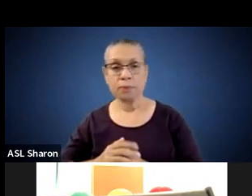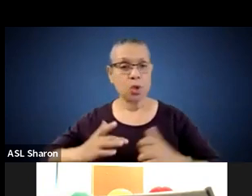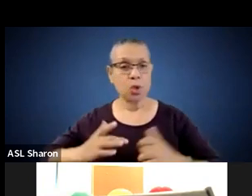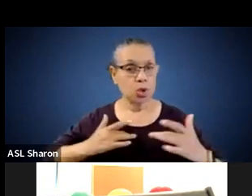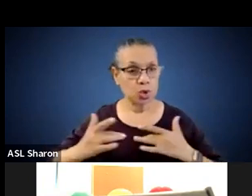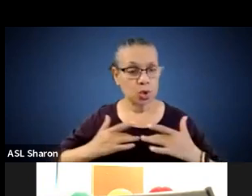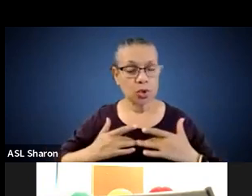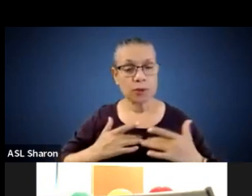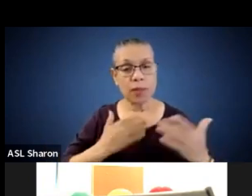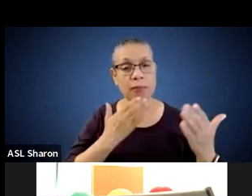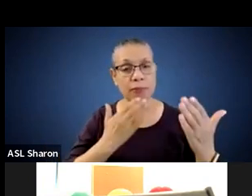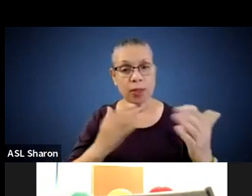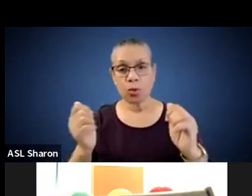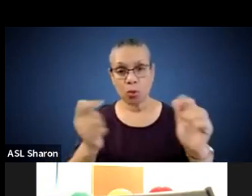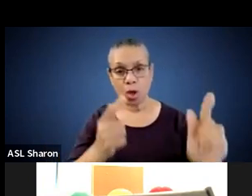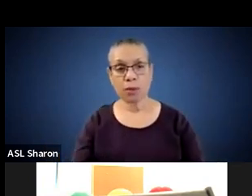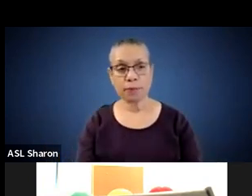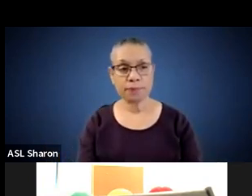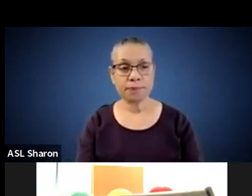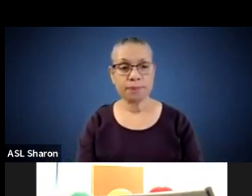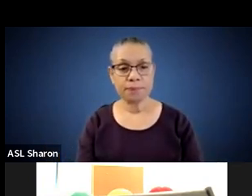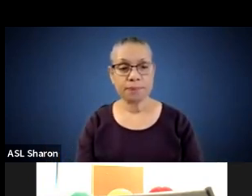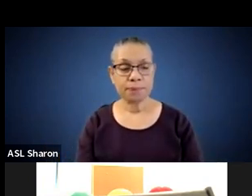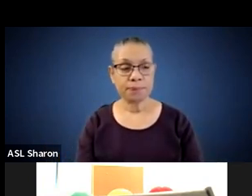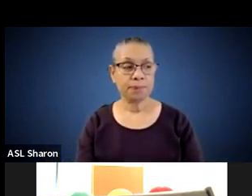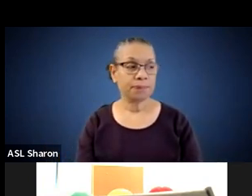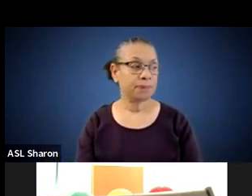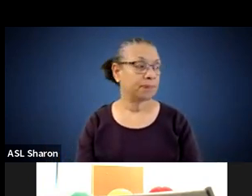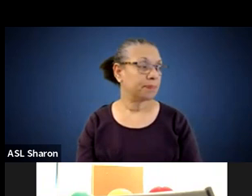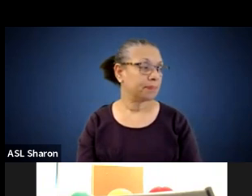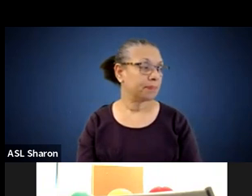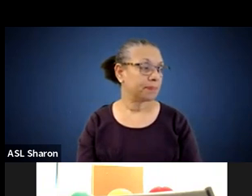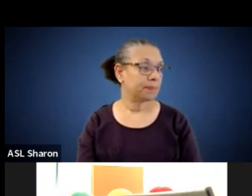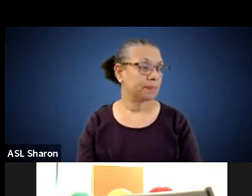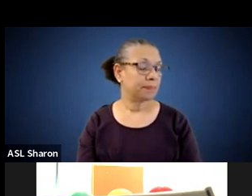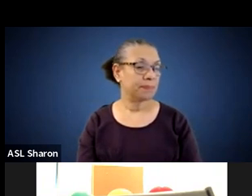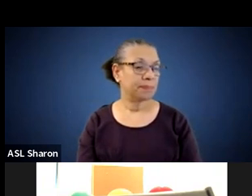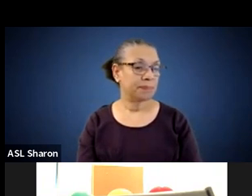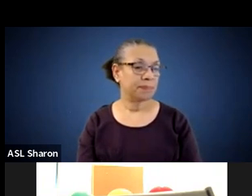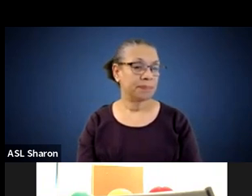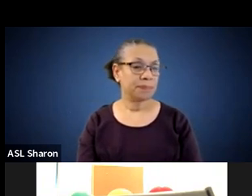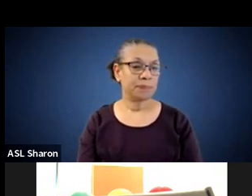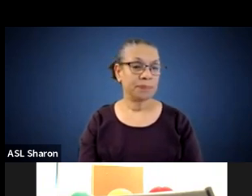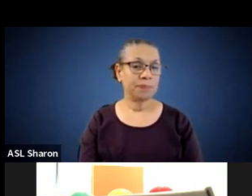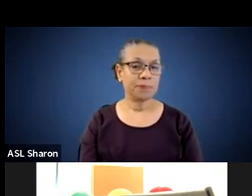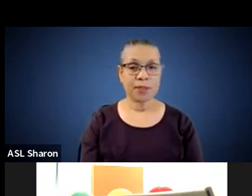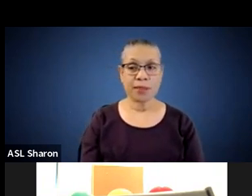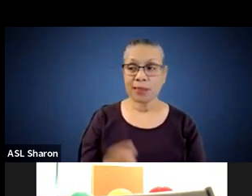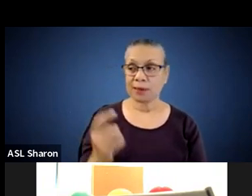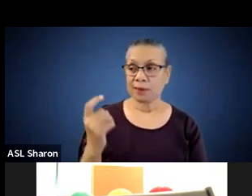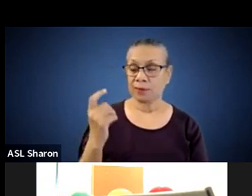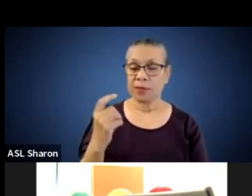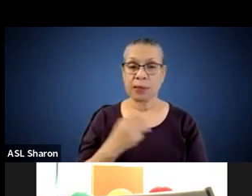members unlike one of unlike a member who just mentioned that